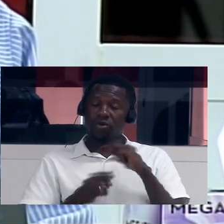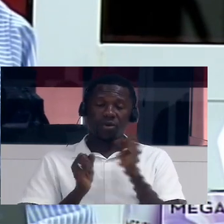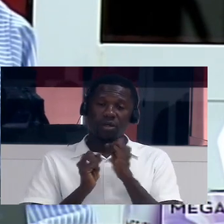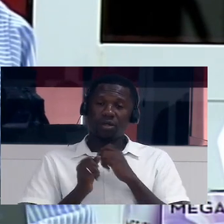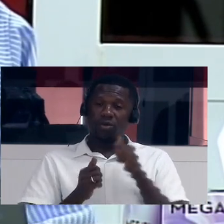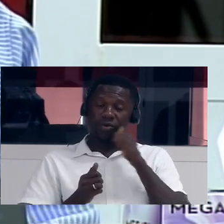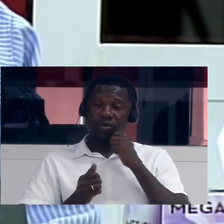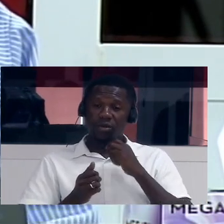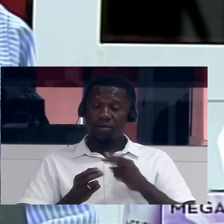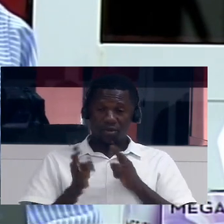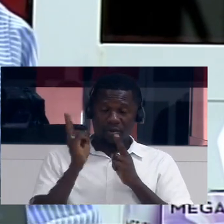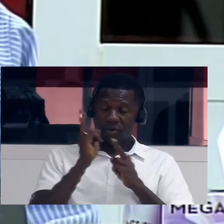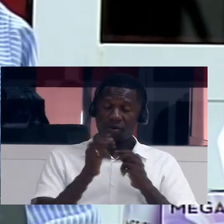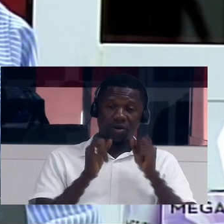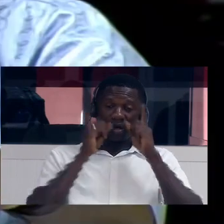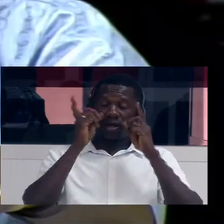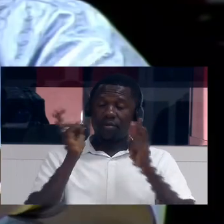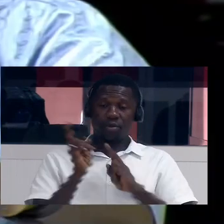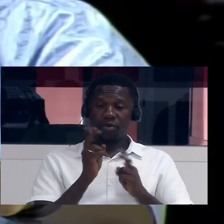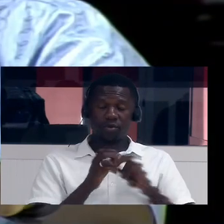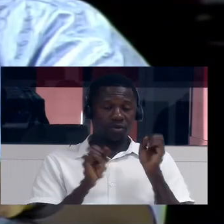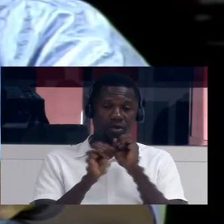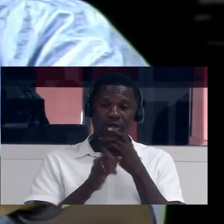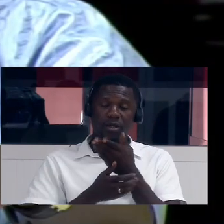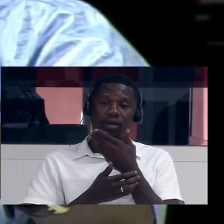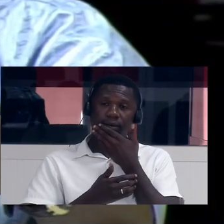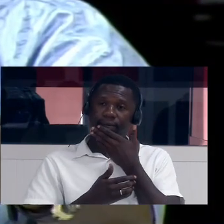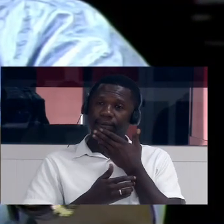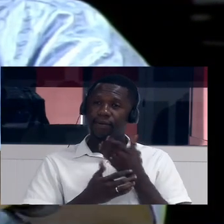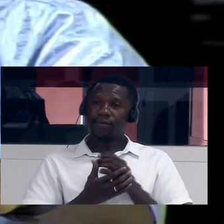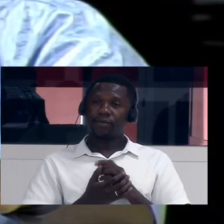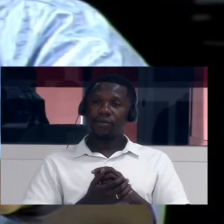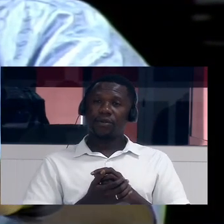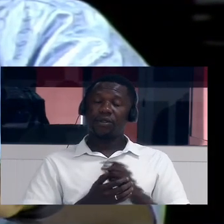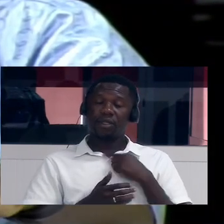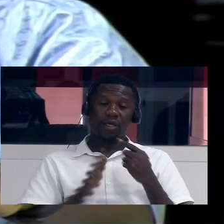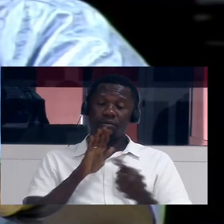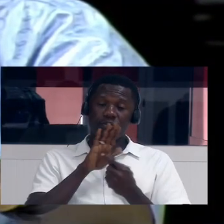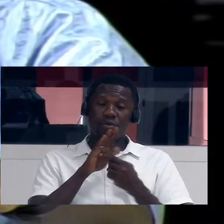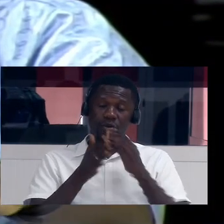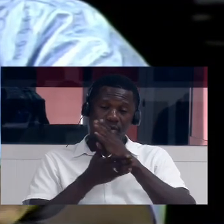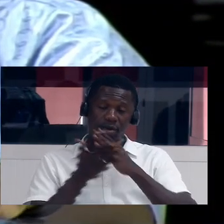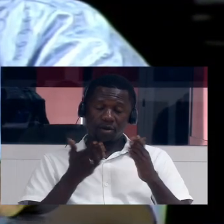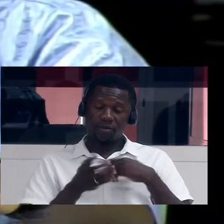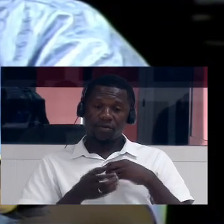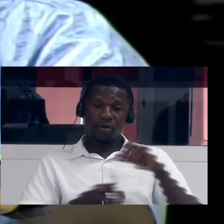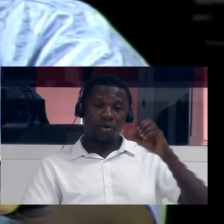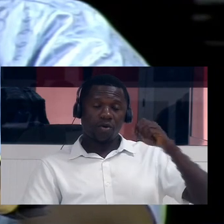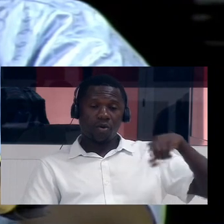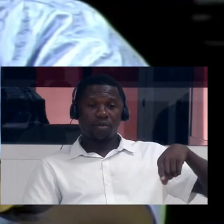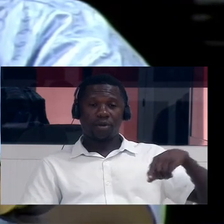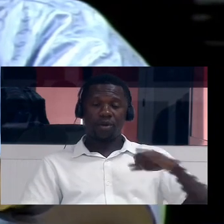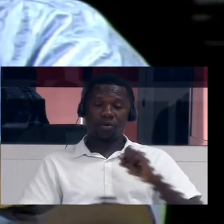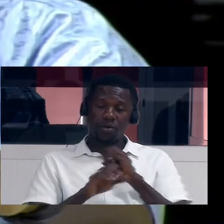or live ammunition, nothing like that. The significant part of the operation orders say